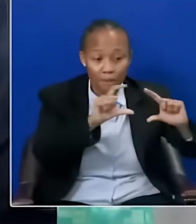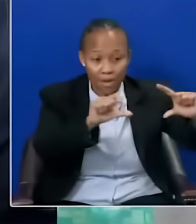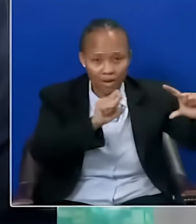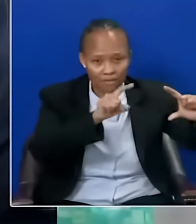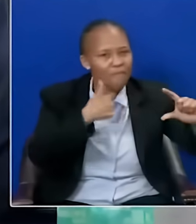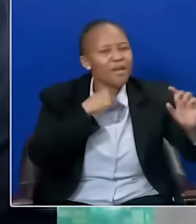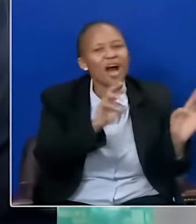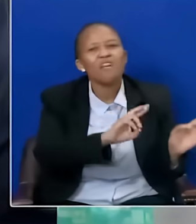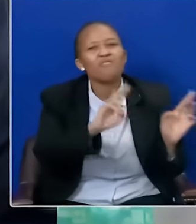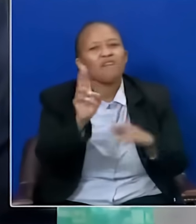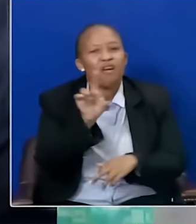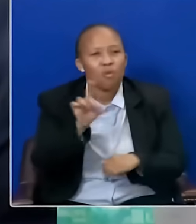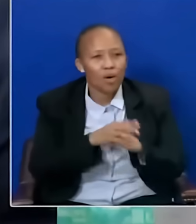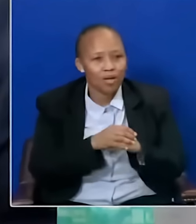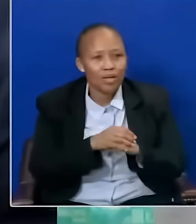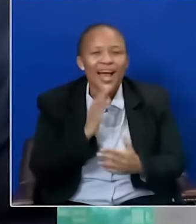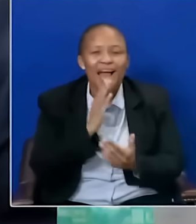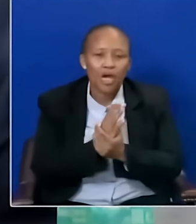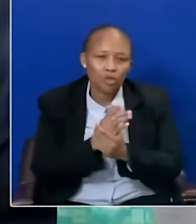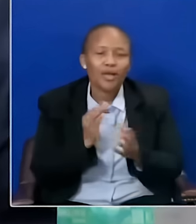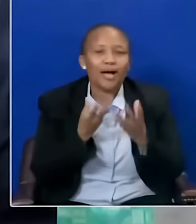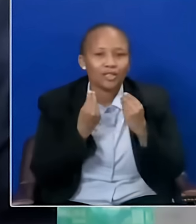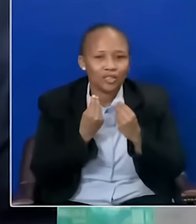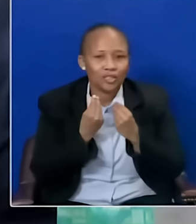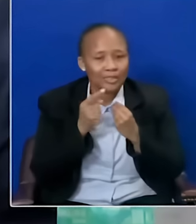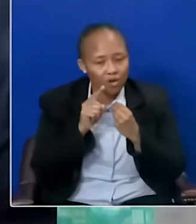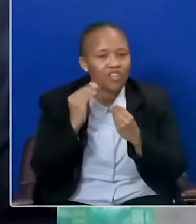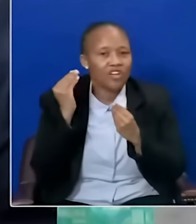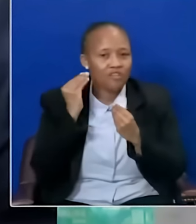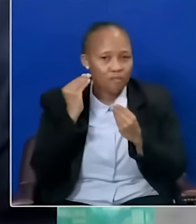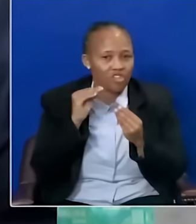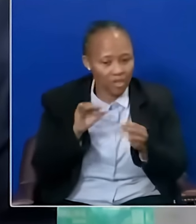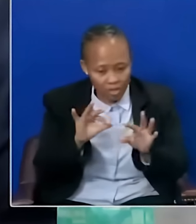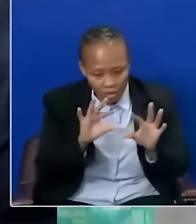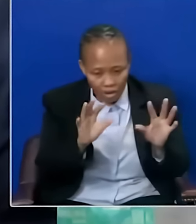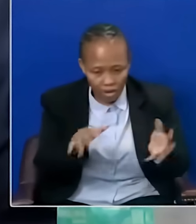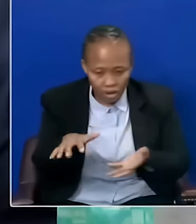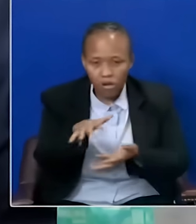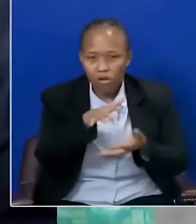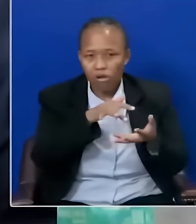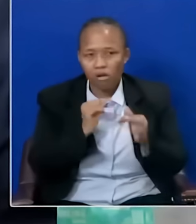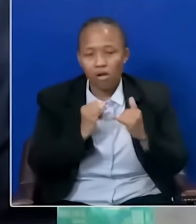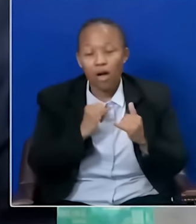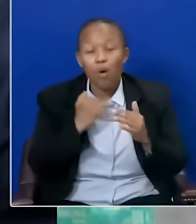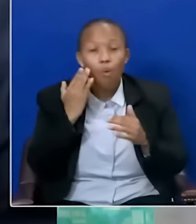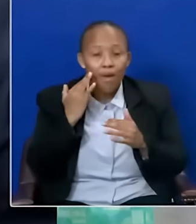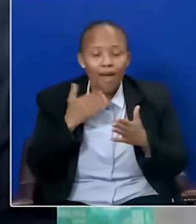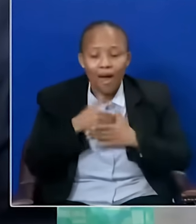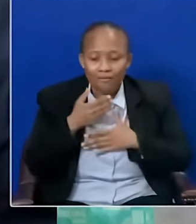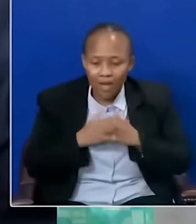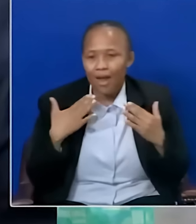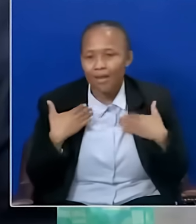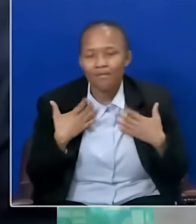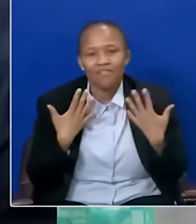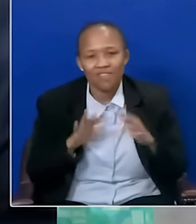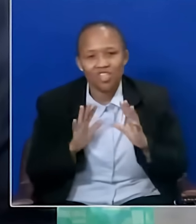actual acquisitions of the specimens after all the administrations has been completed. I hear